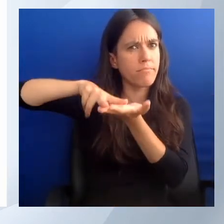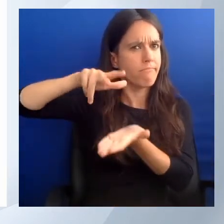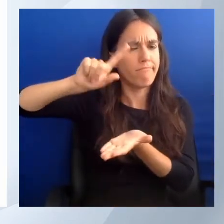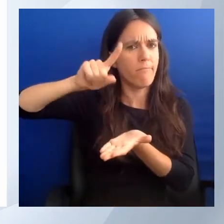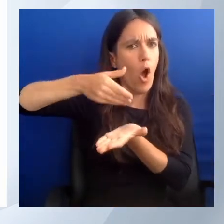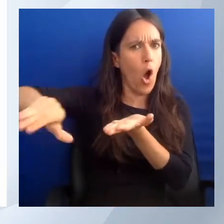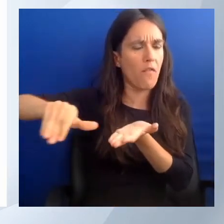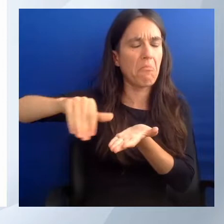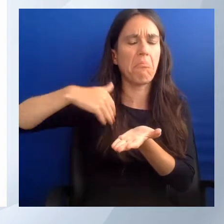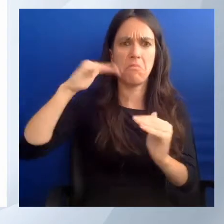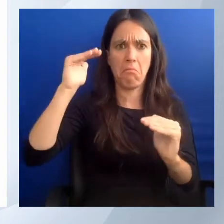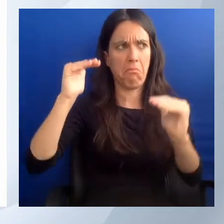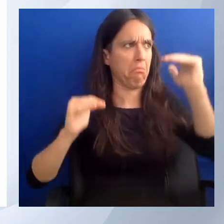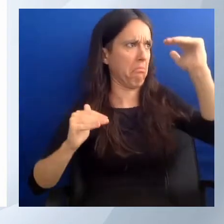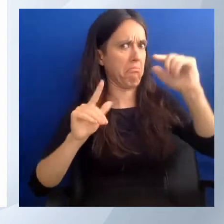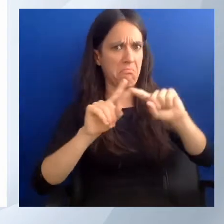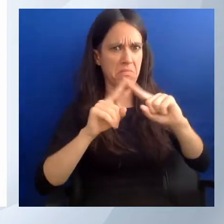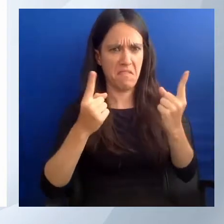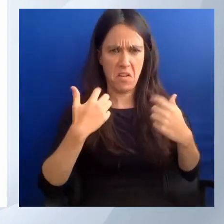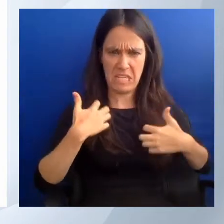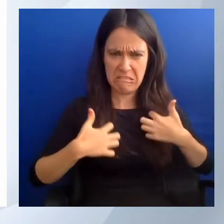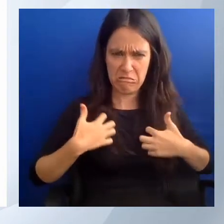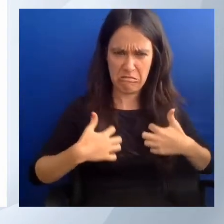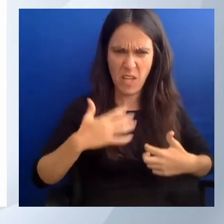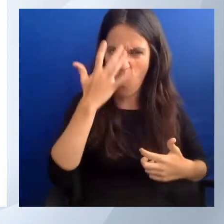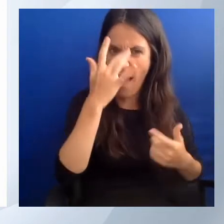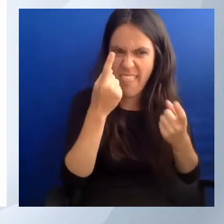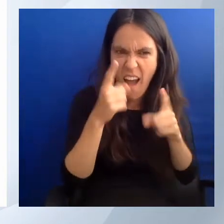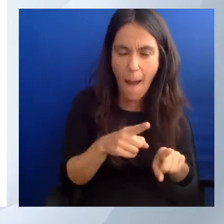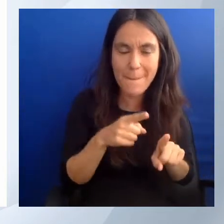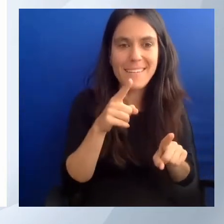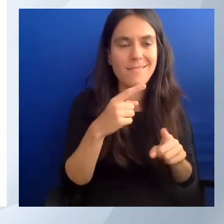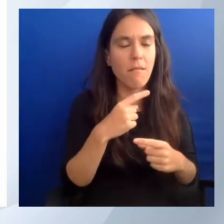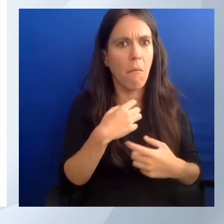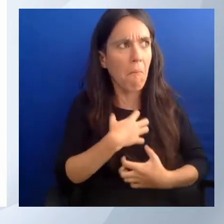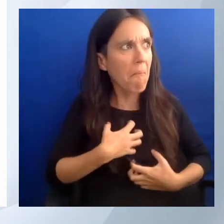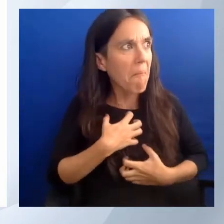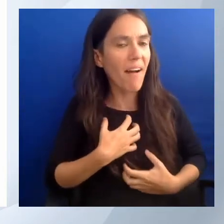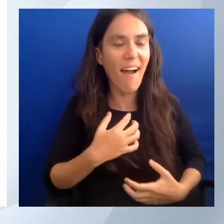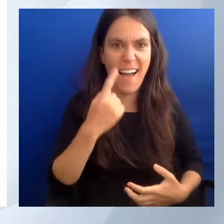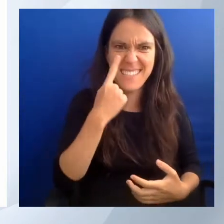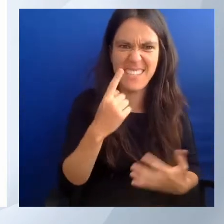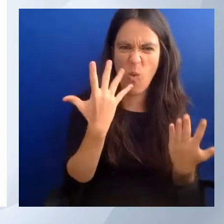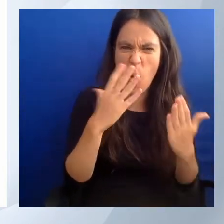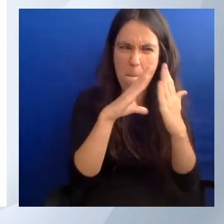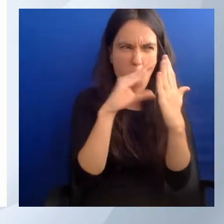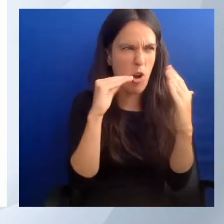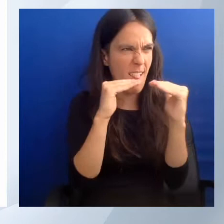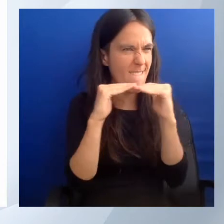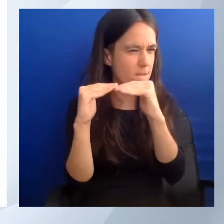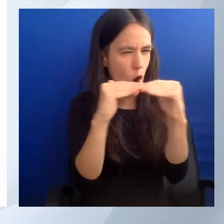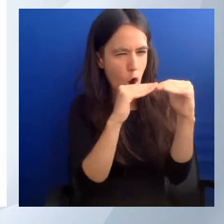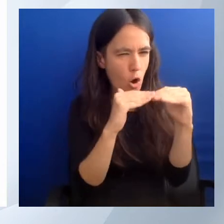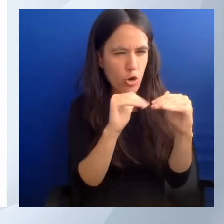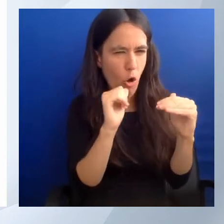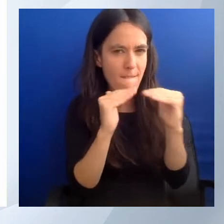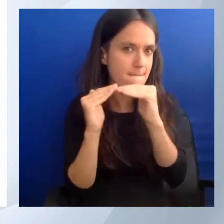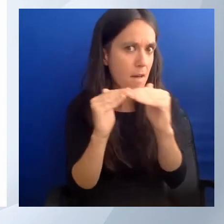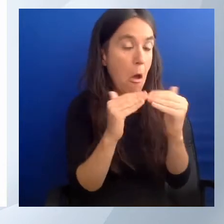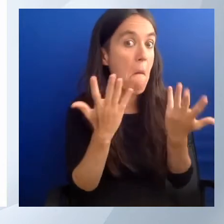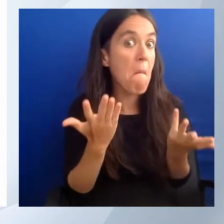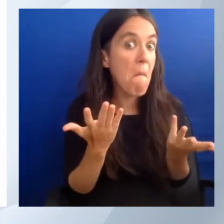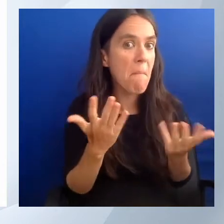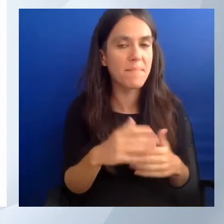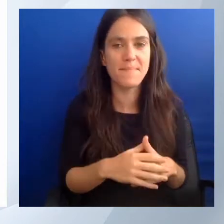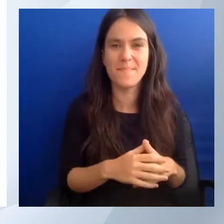happens, but at least it's something that triggered them to start thinking about model fairness. So what is model